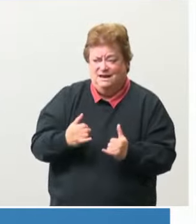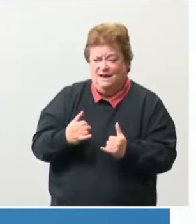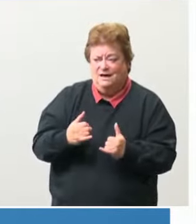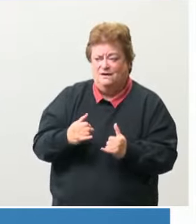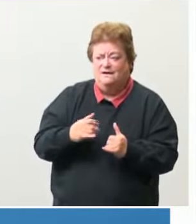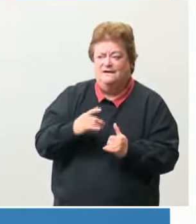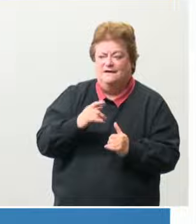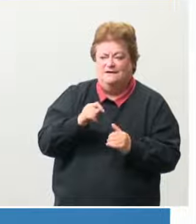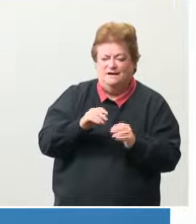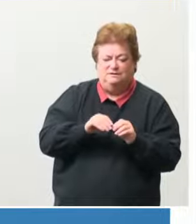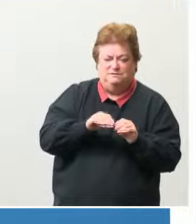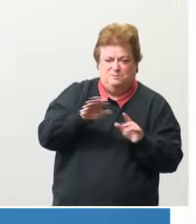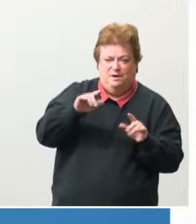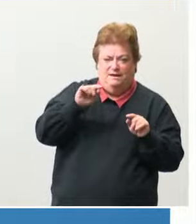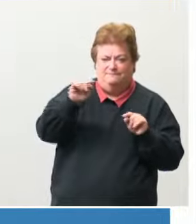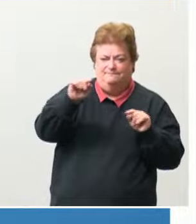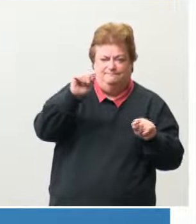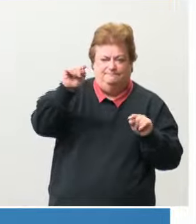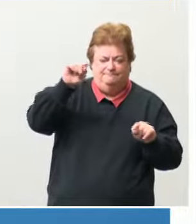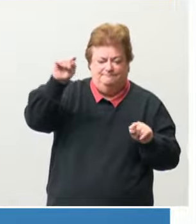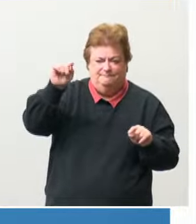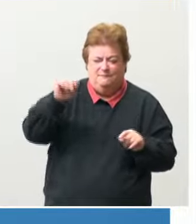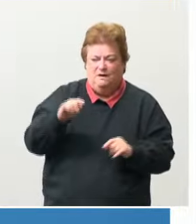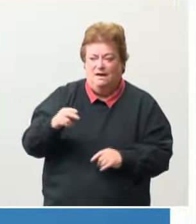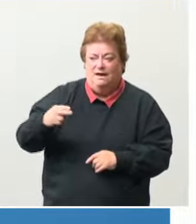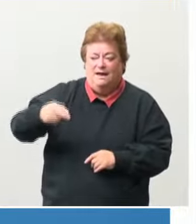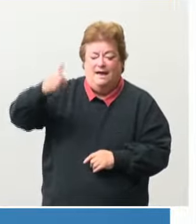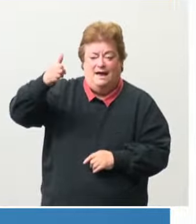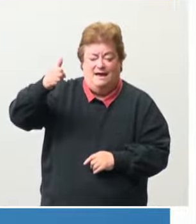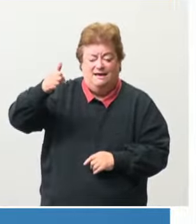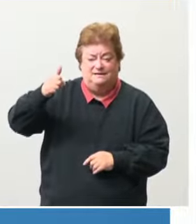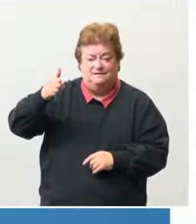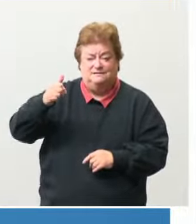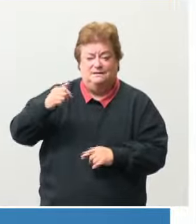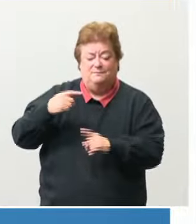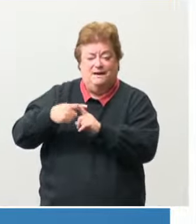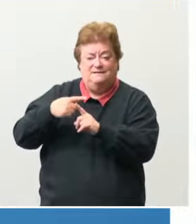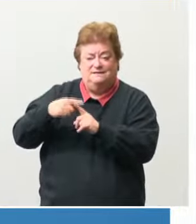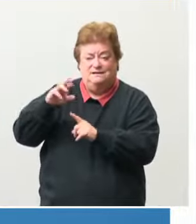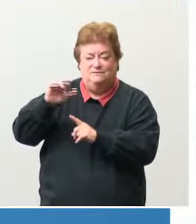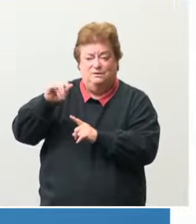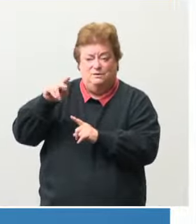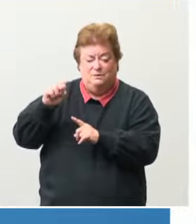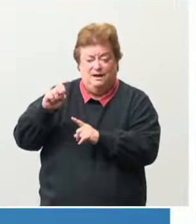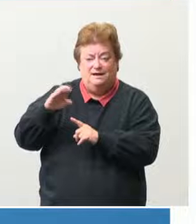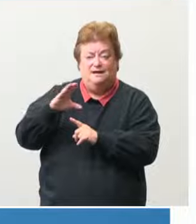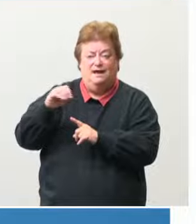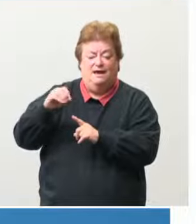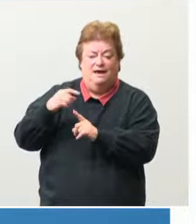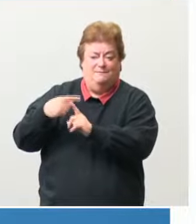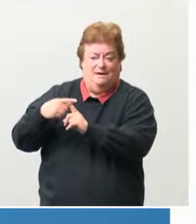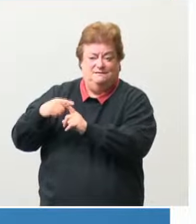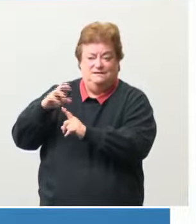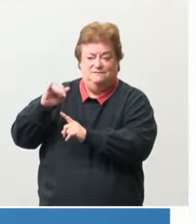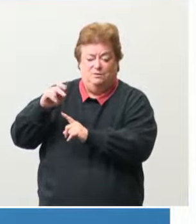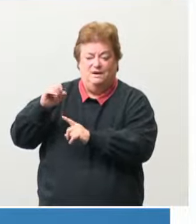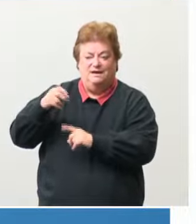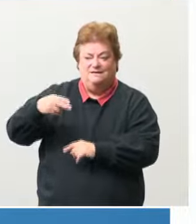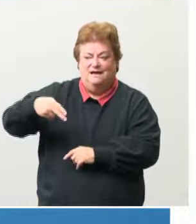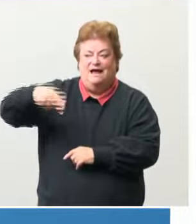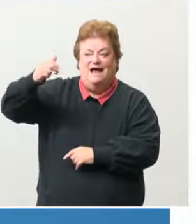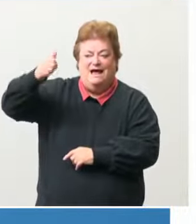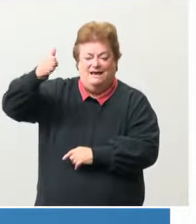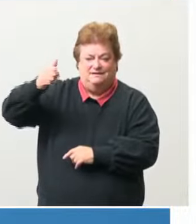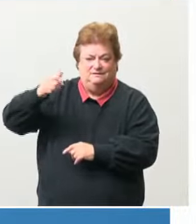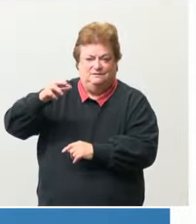spread across the different risk categories. Our high positivity rate and case rate are both in the highest